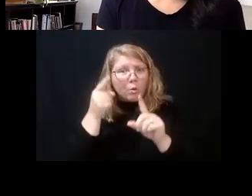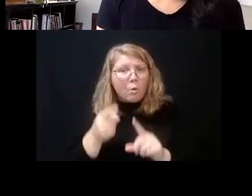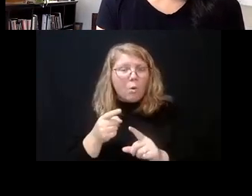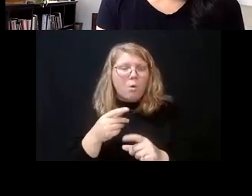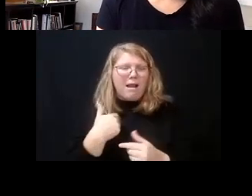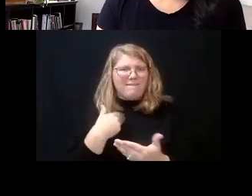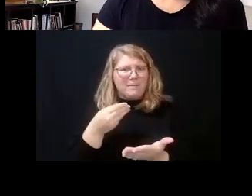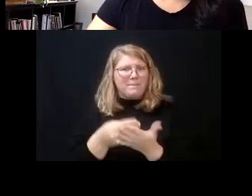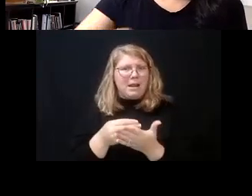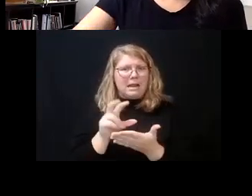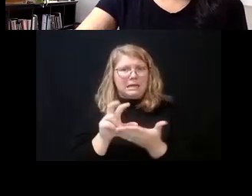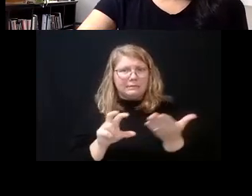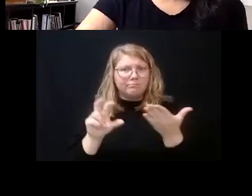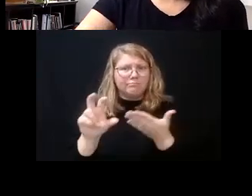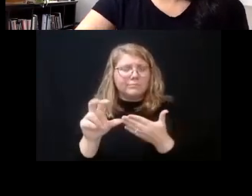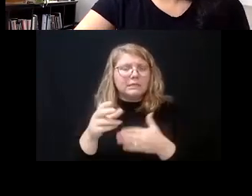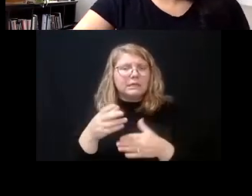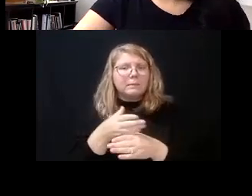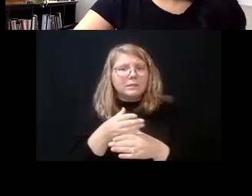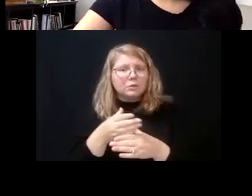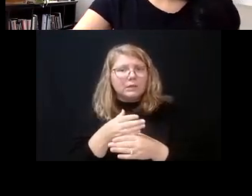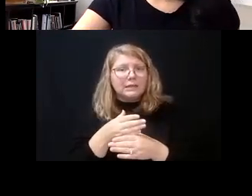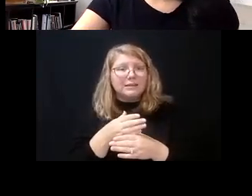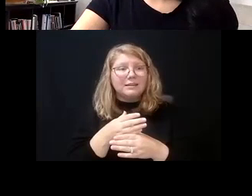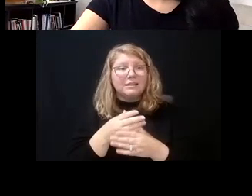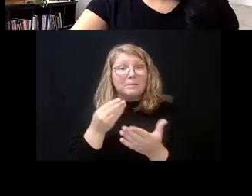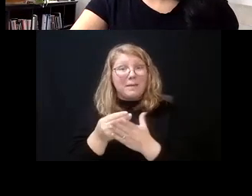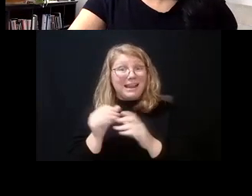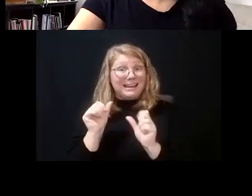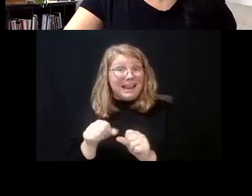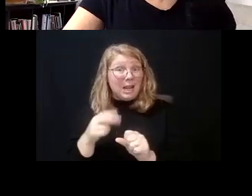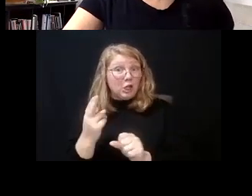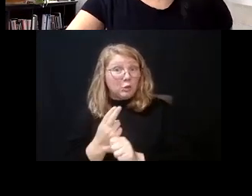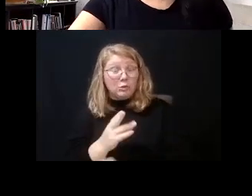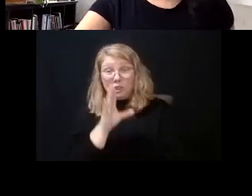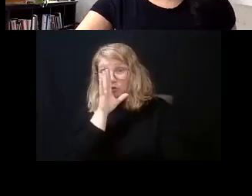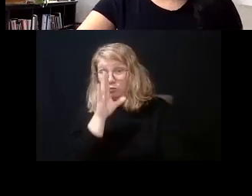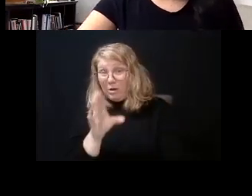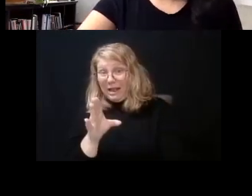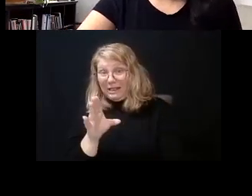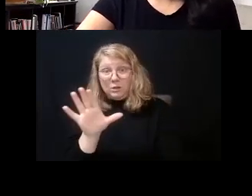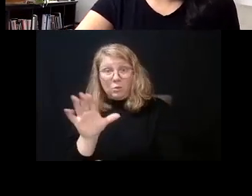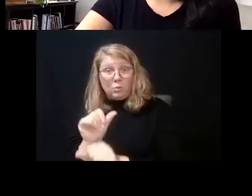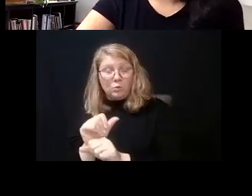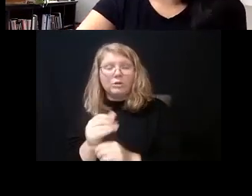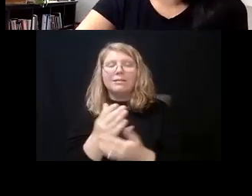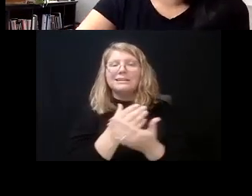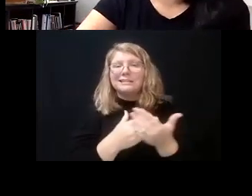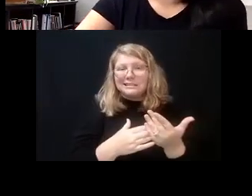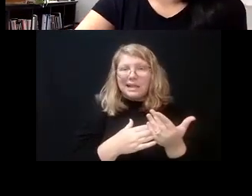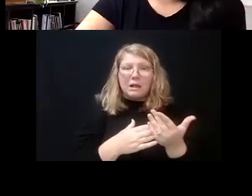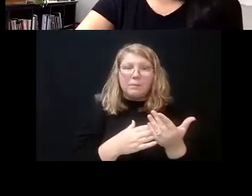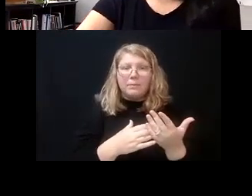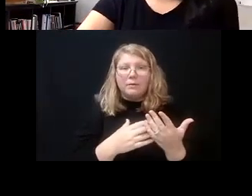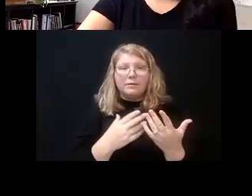dollars between the dollars you can use that are directly related to your work, and then some that are,